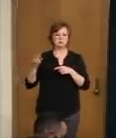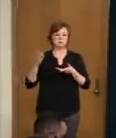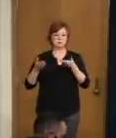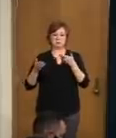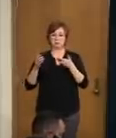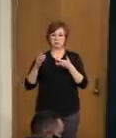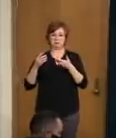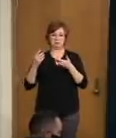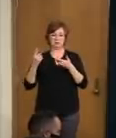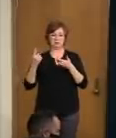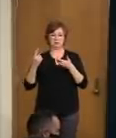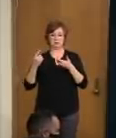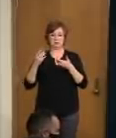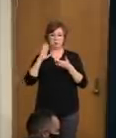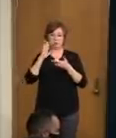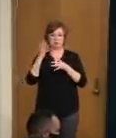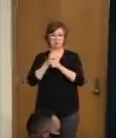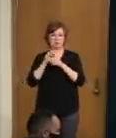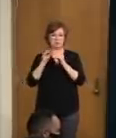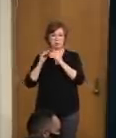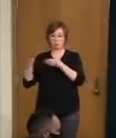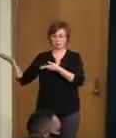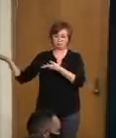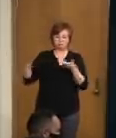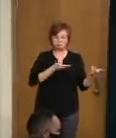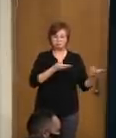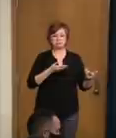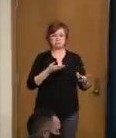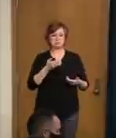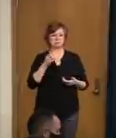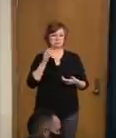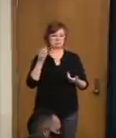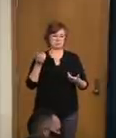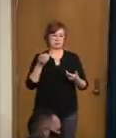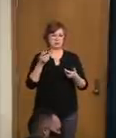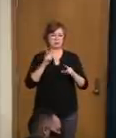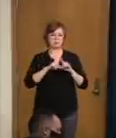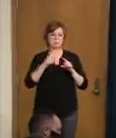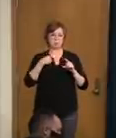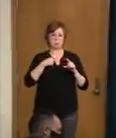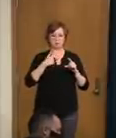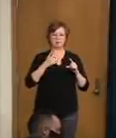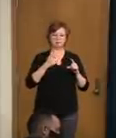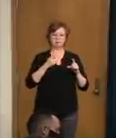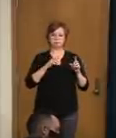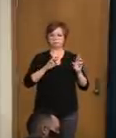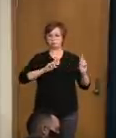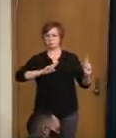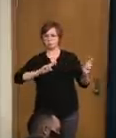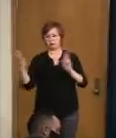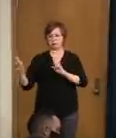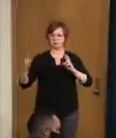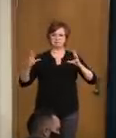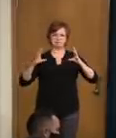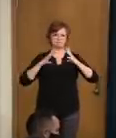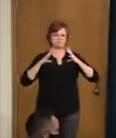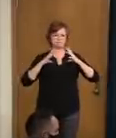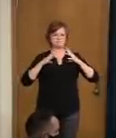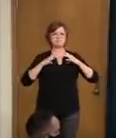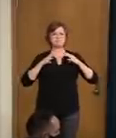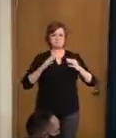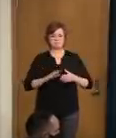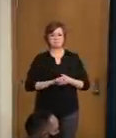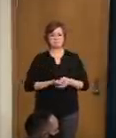are, across the province, we are achieving a broad posture of readiness so that we are quickly able